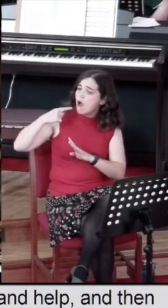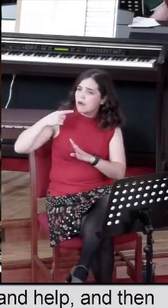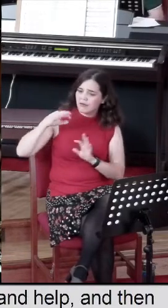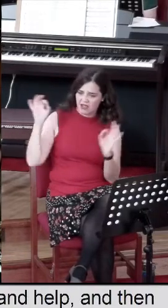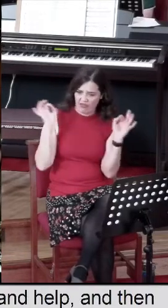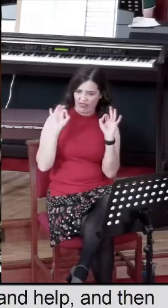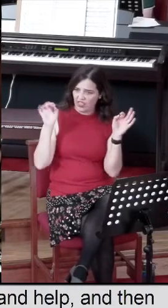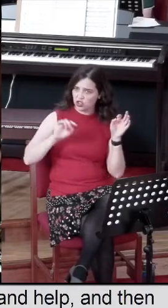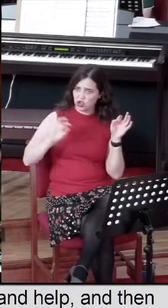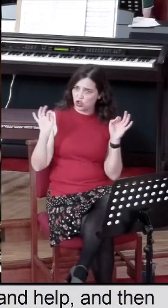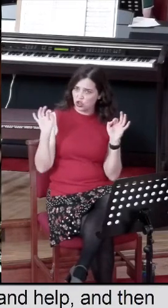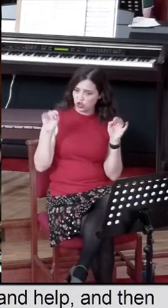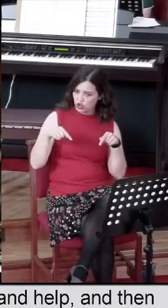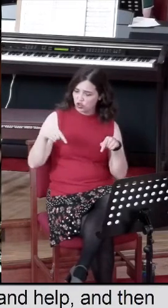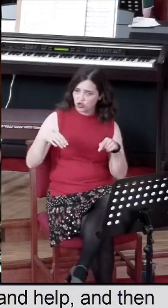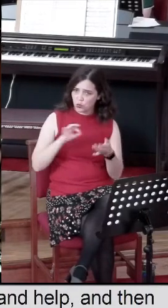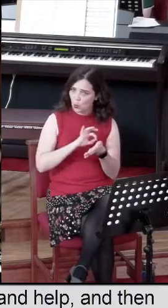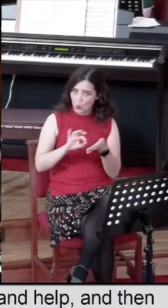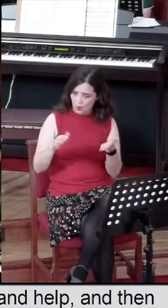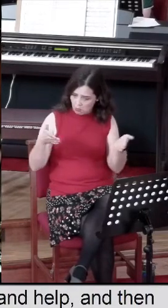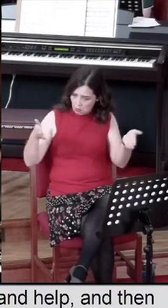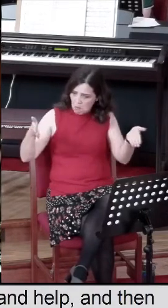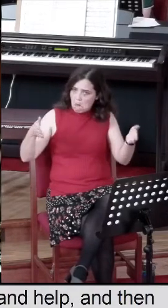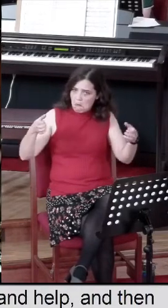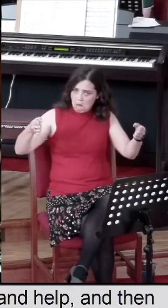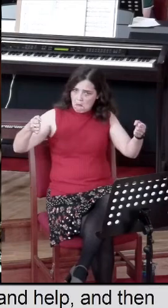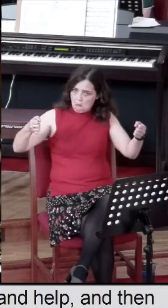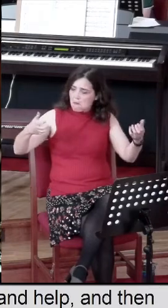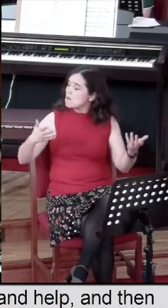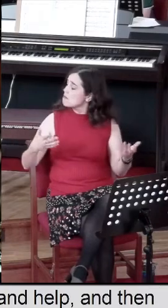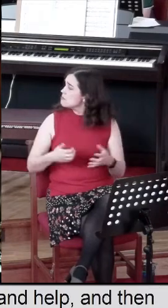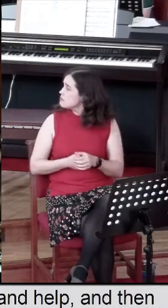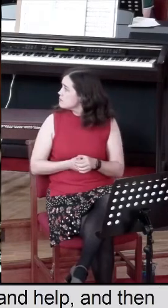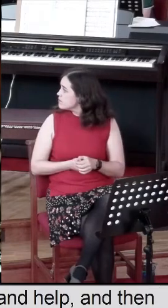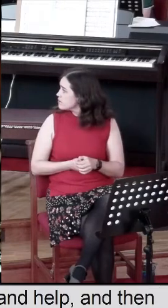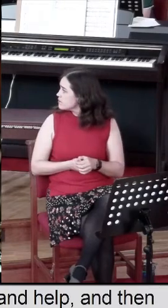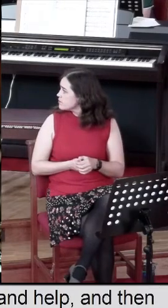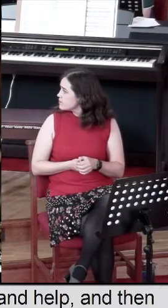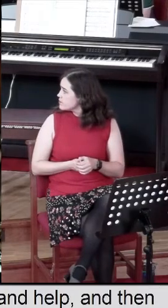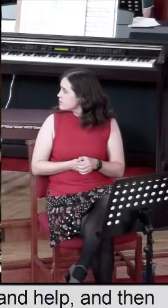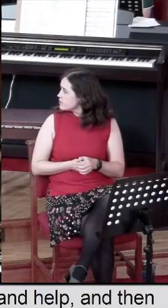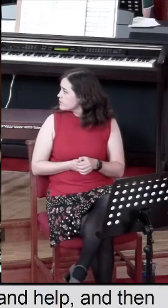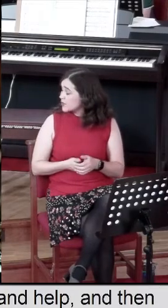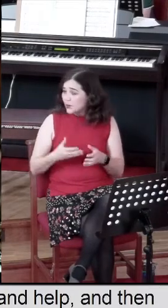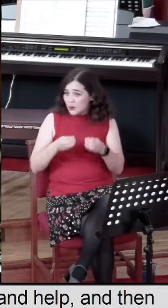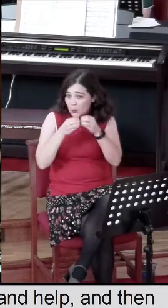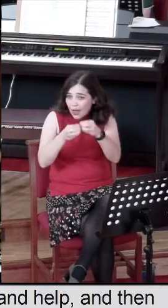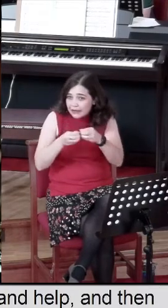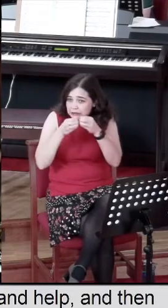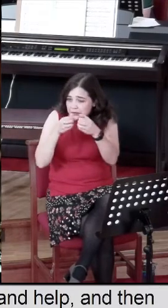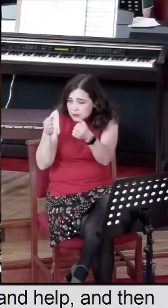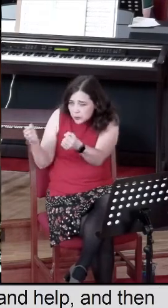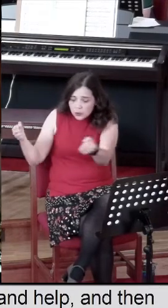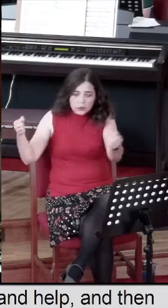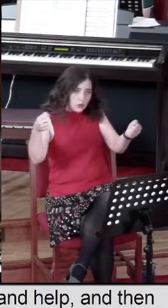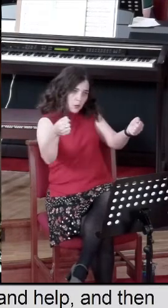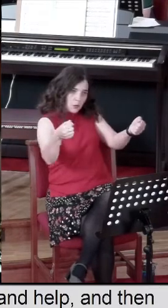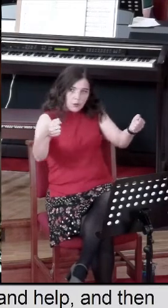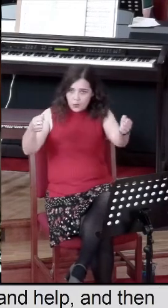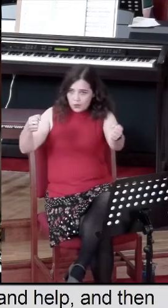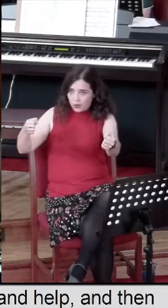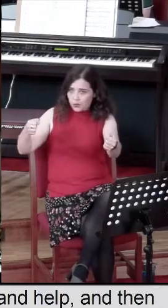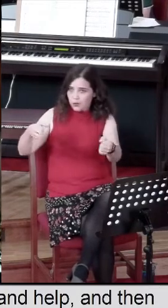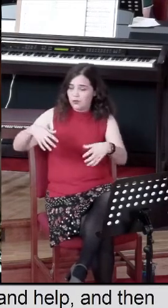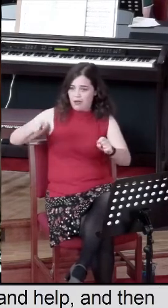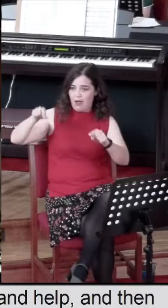the moment, but turn right round here and let people see here. Do you want to have a practice at that? Right. Start over